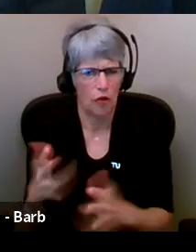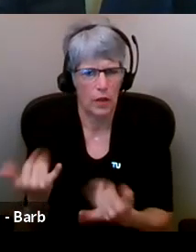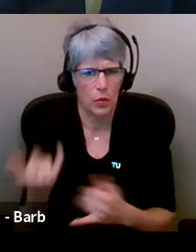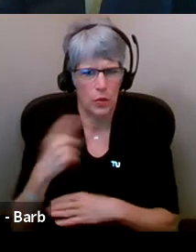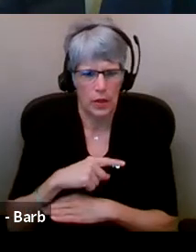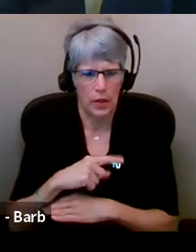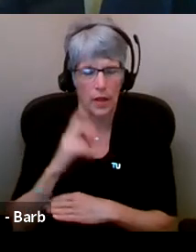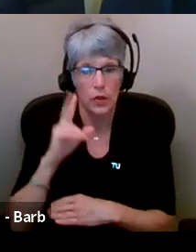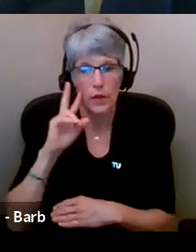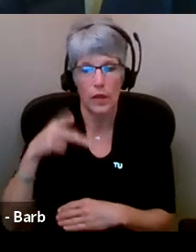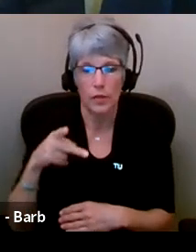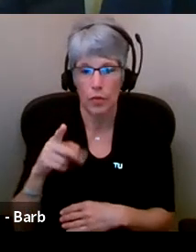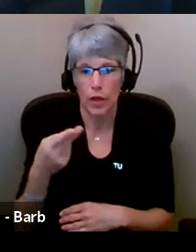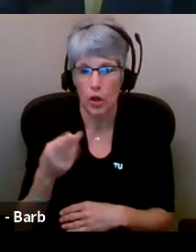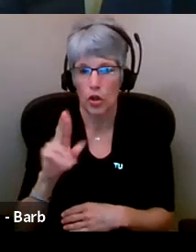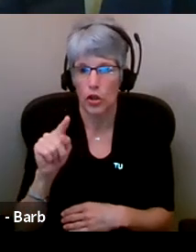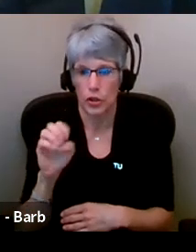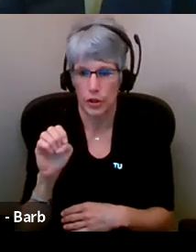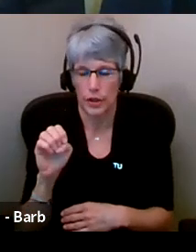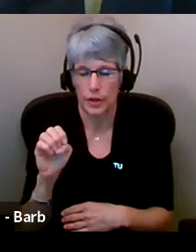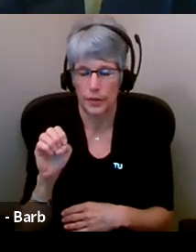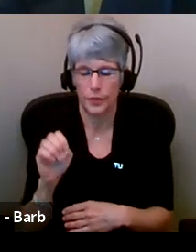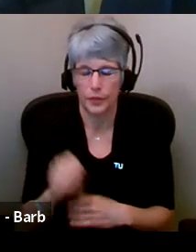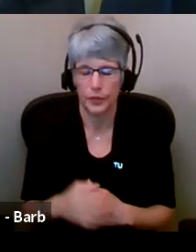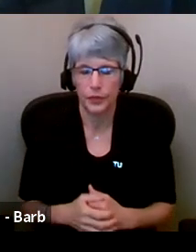And I'll go to Vice President Hurt on this one.